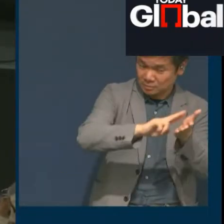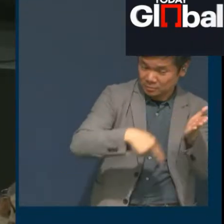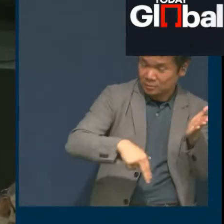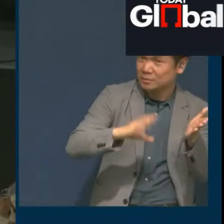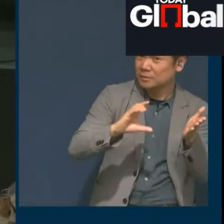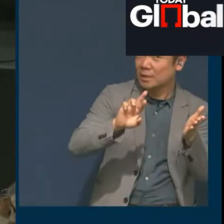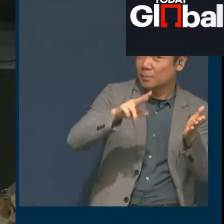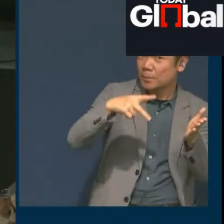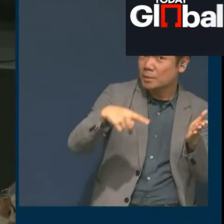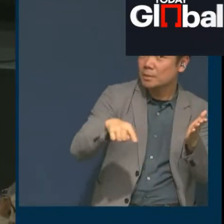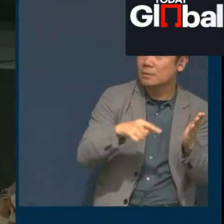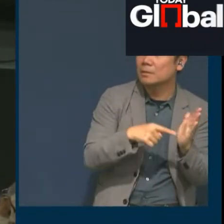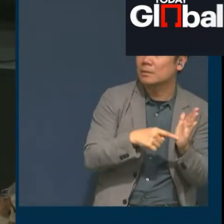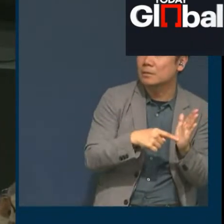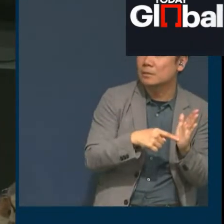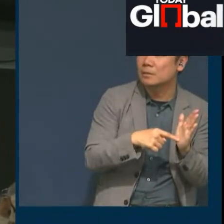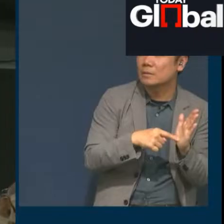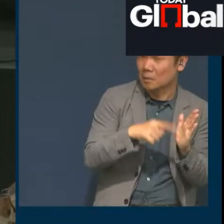I'd like to turn to the